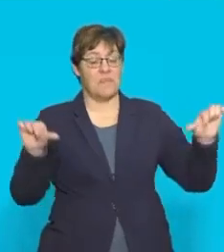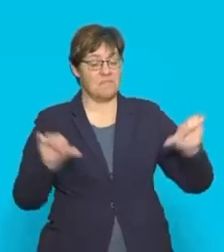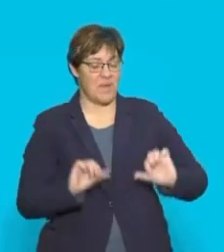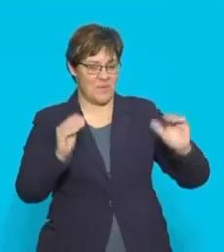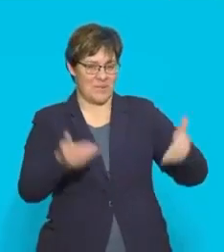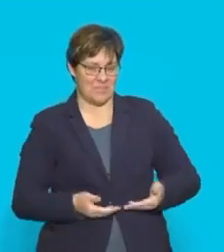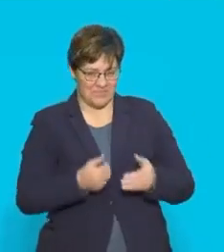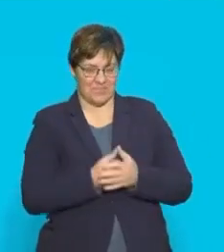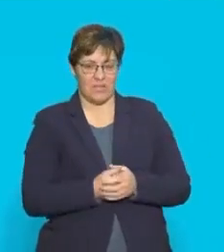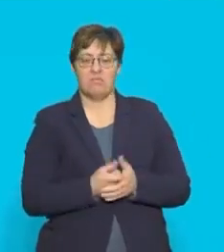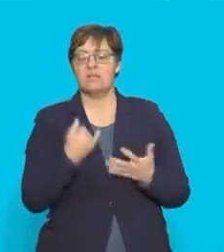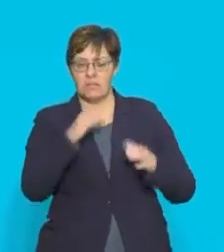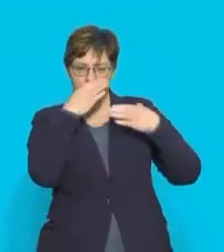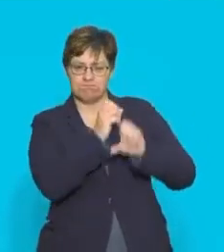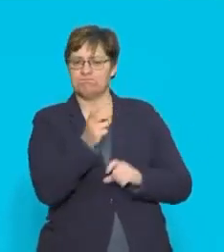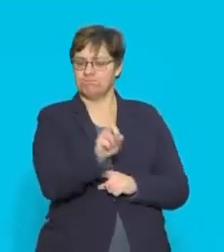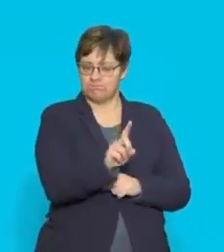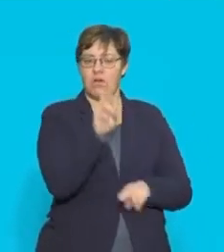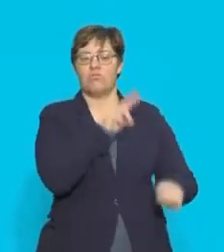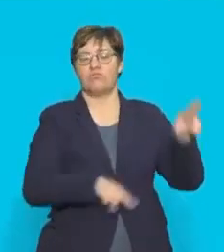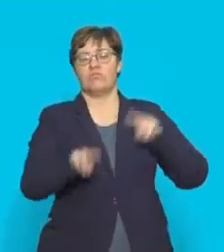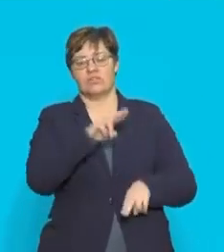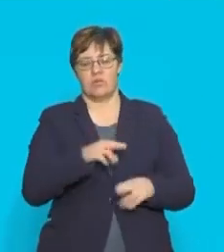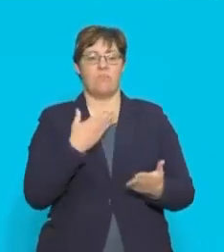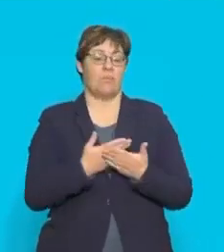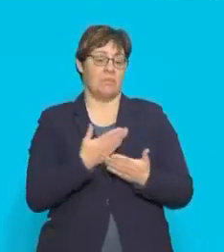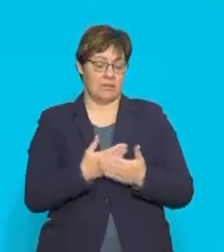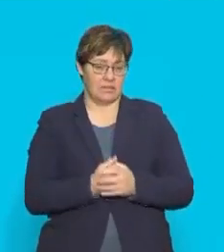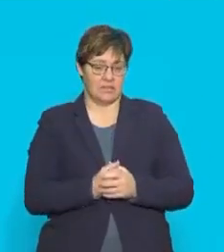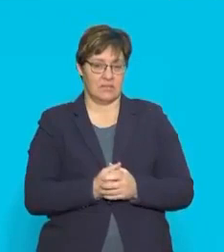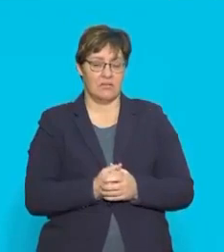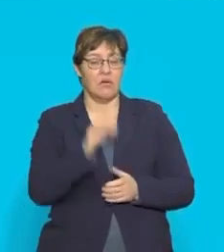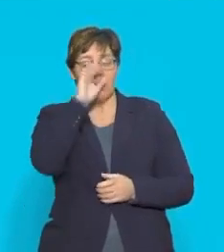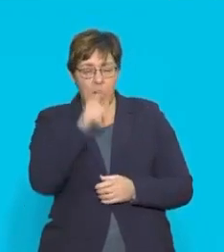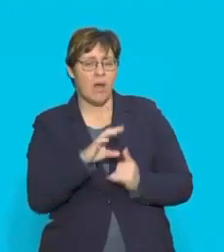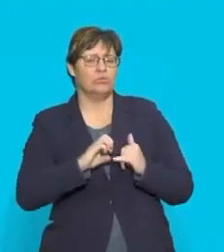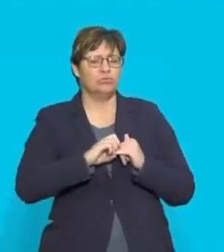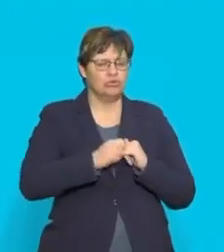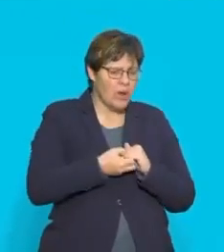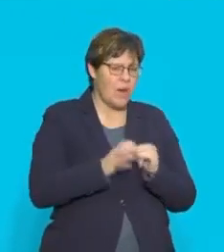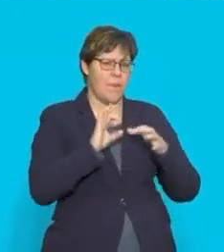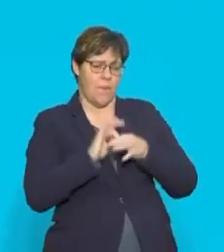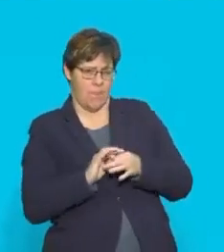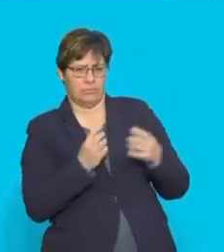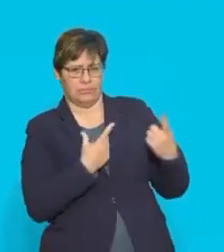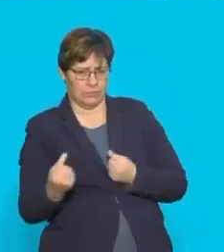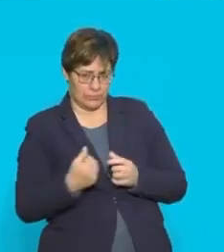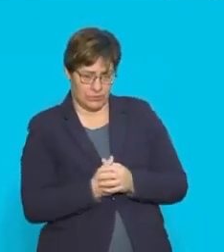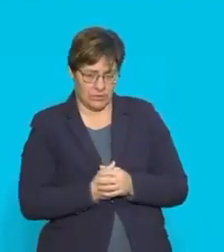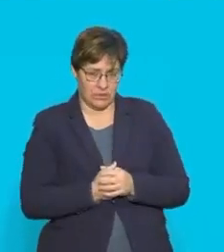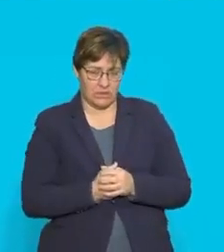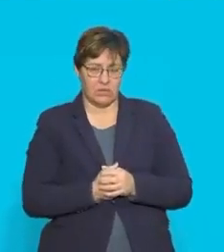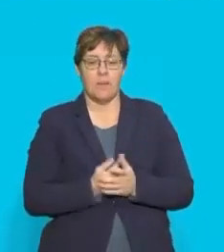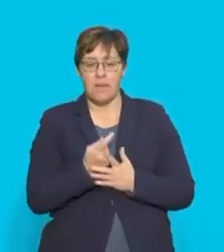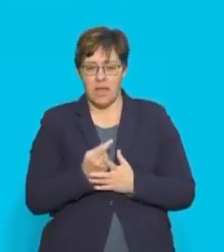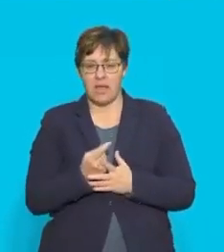Welcome back again, guys. We're still focusing on revision on probability. And remember to try at home. You try